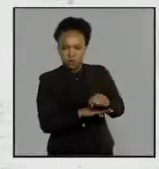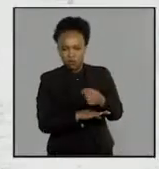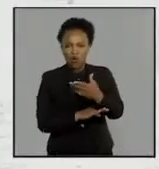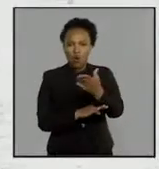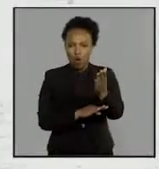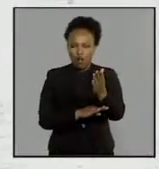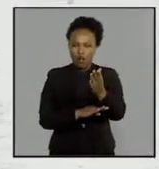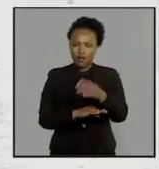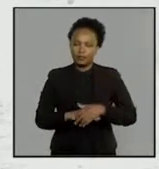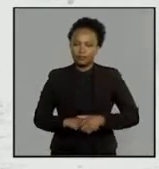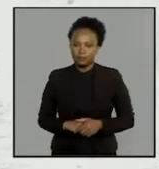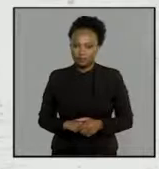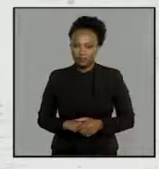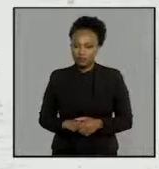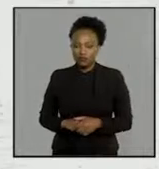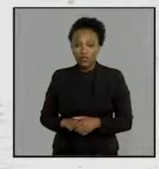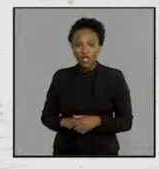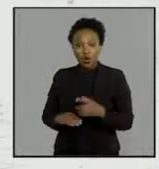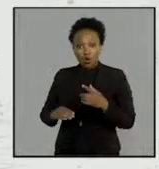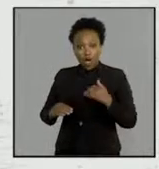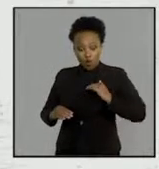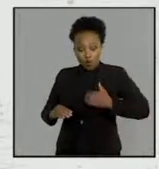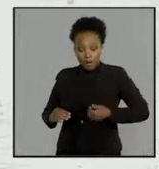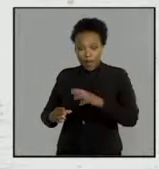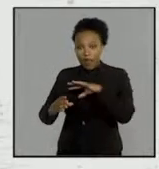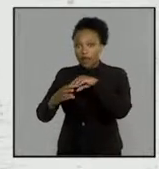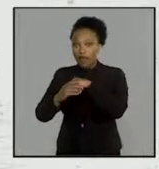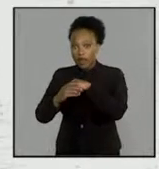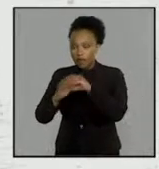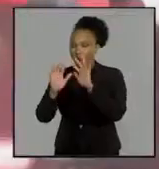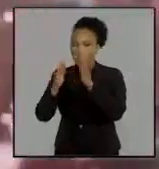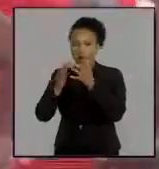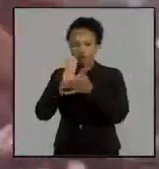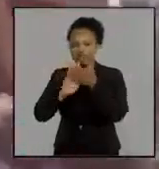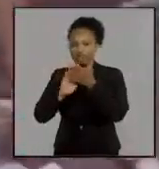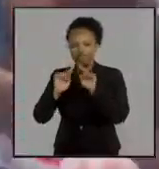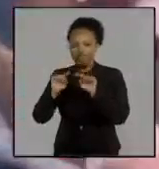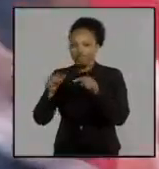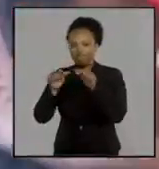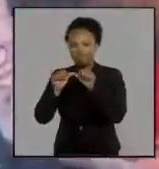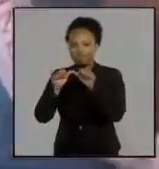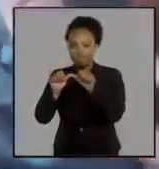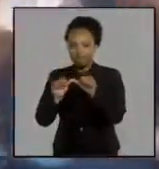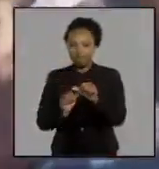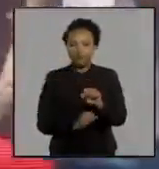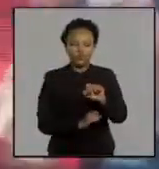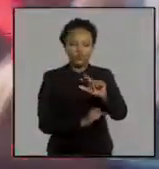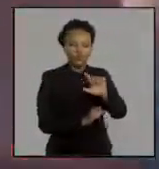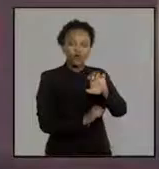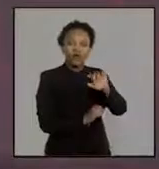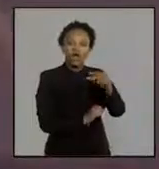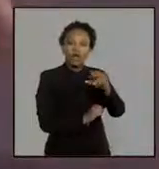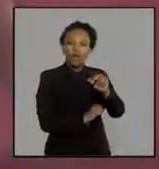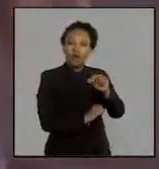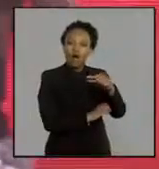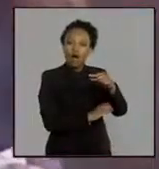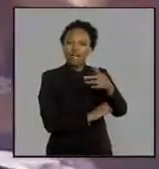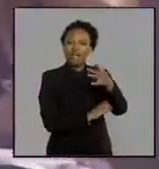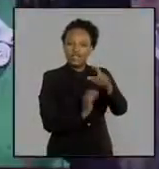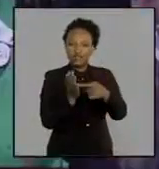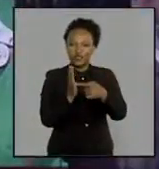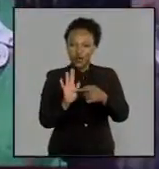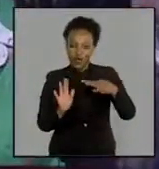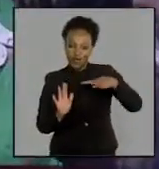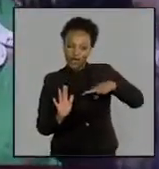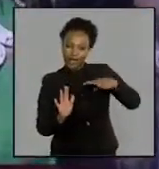courts. Without us as women, the world is nothing. Lebohang Munyatsi, show little girls that beauty